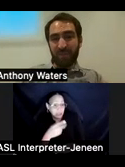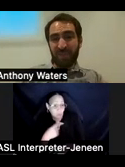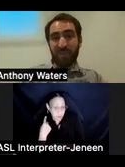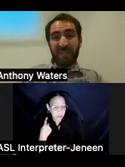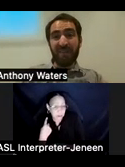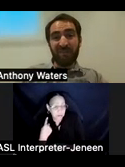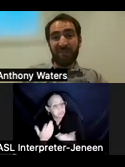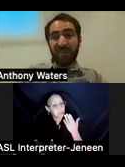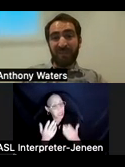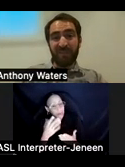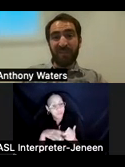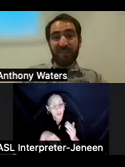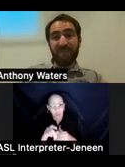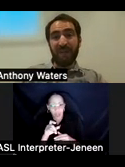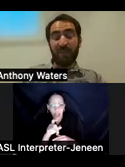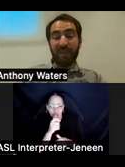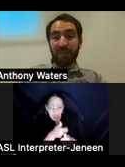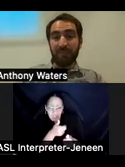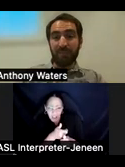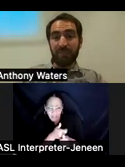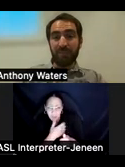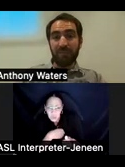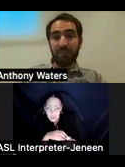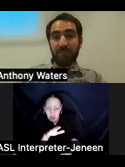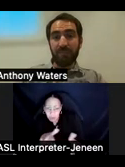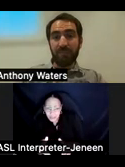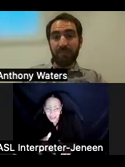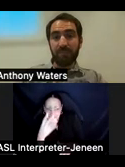have you wished you were dead or that you could go to sleep and not wake up?